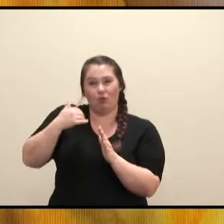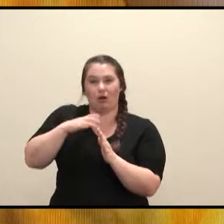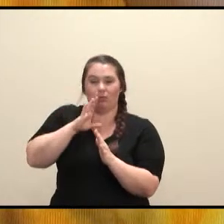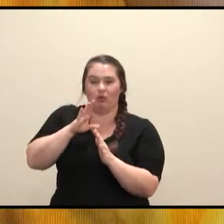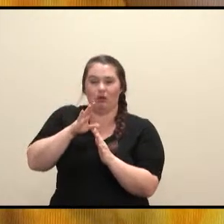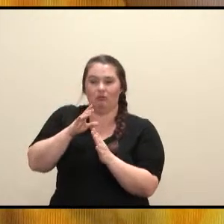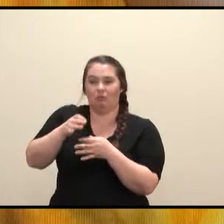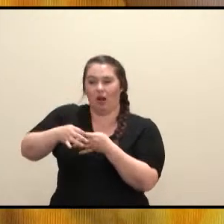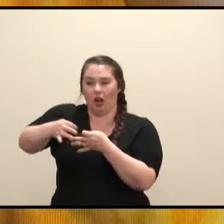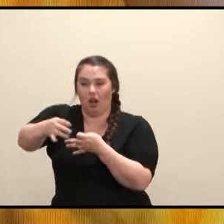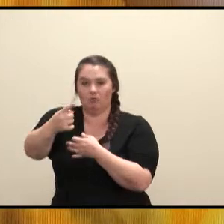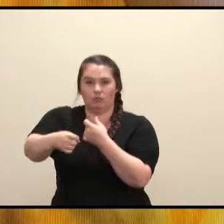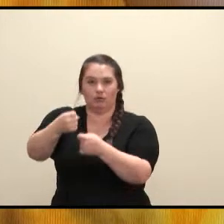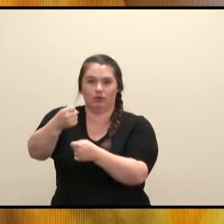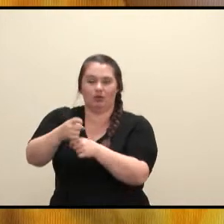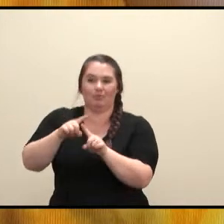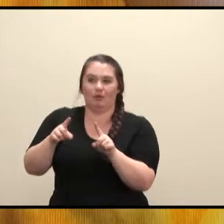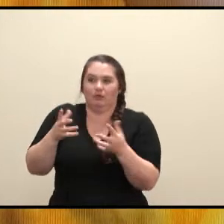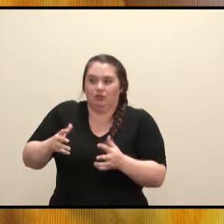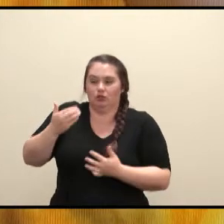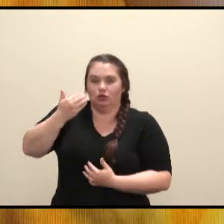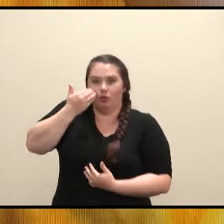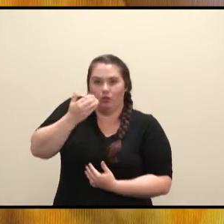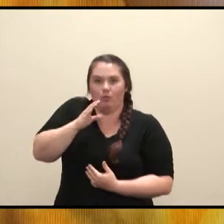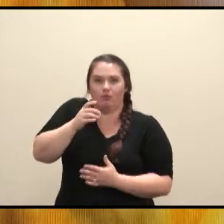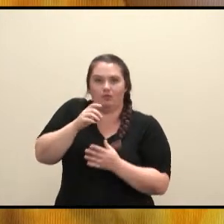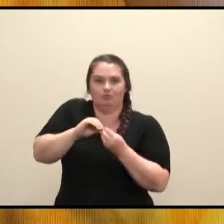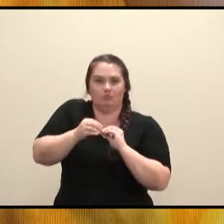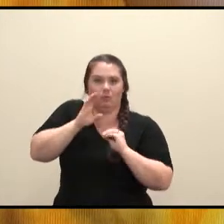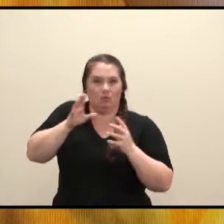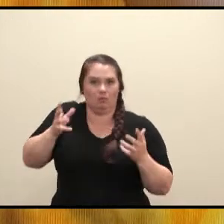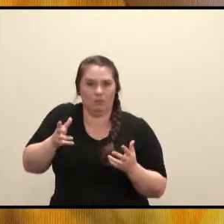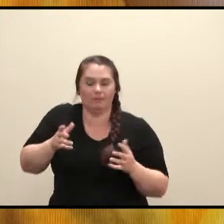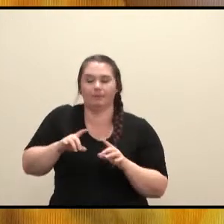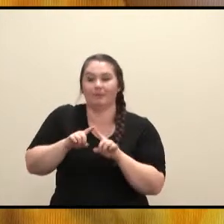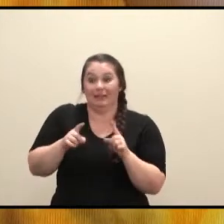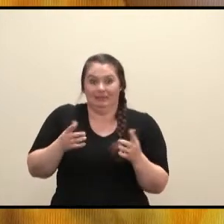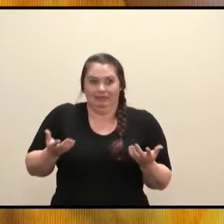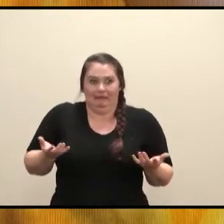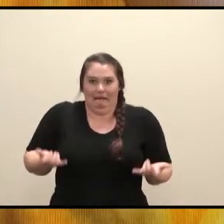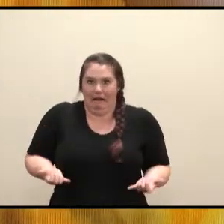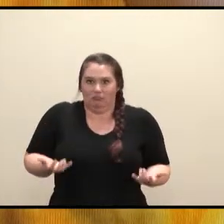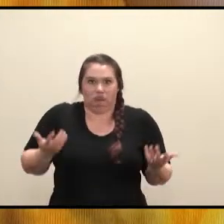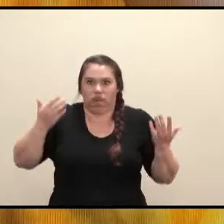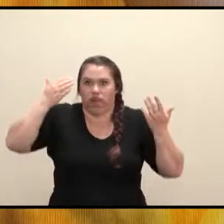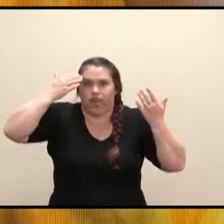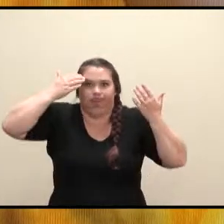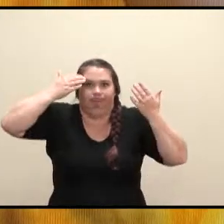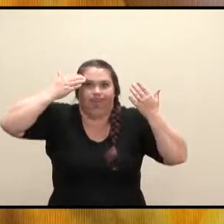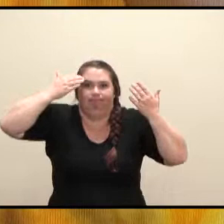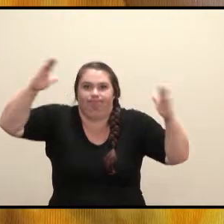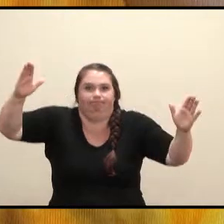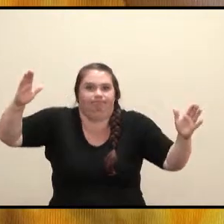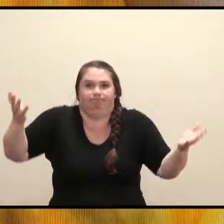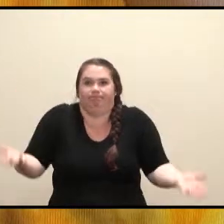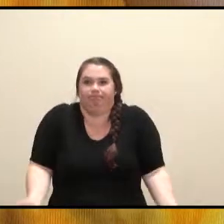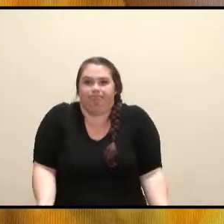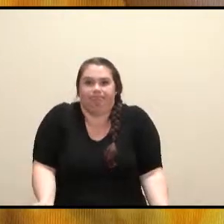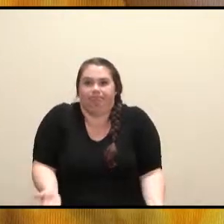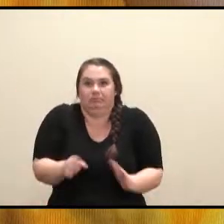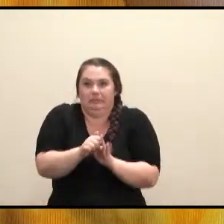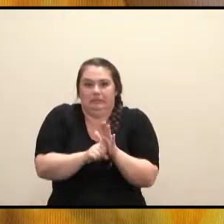and so we always knew what those were going to be. Now we don't exactly know what those state values are because they're